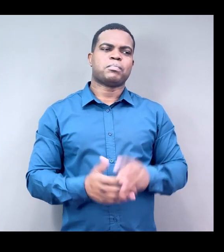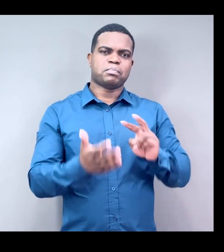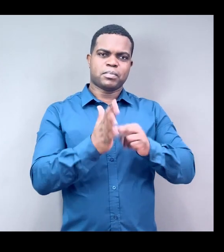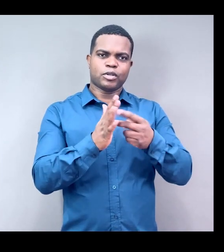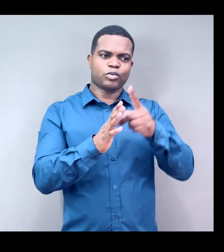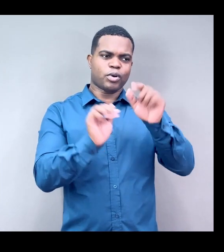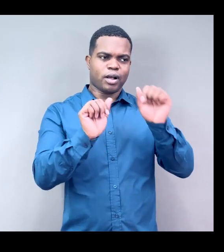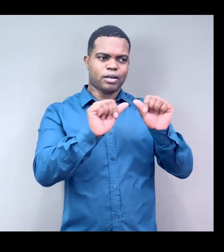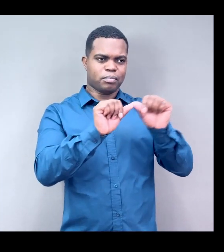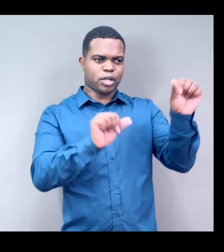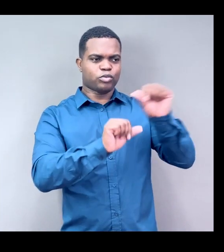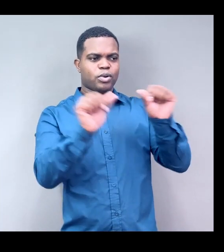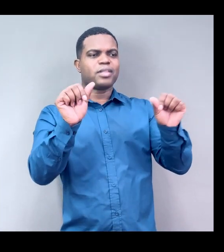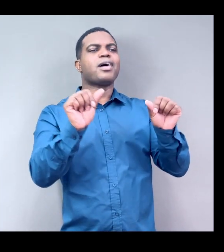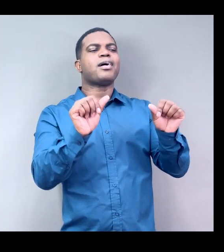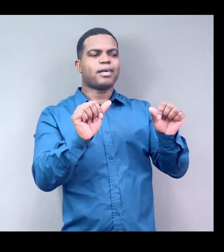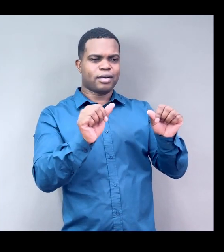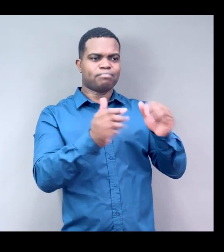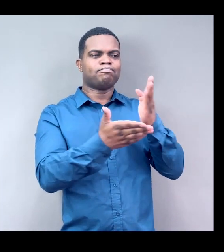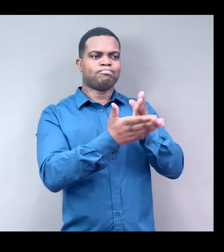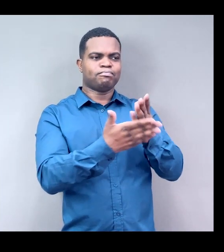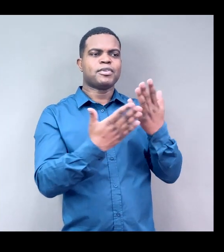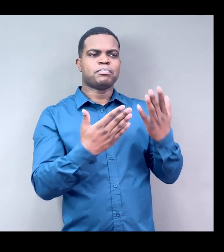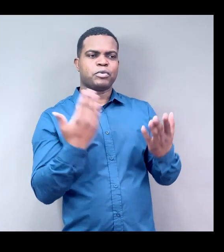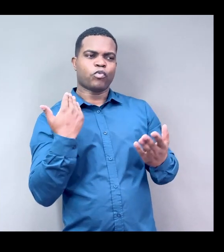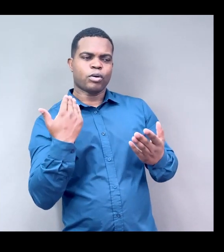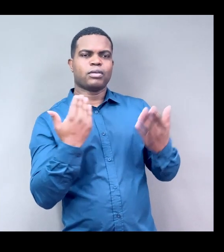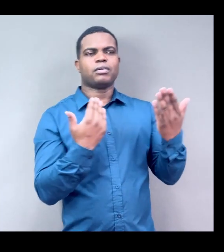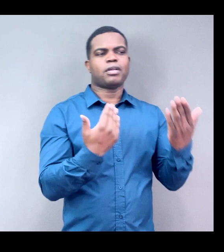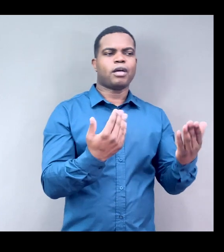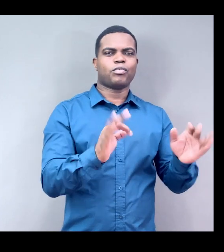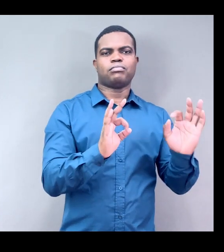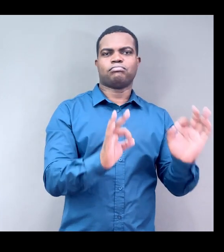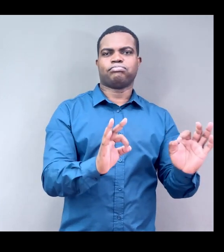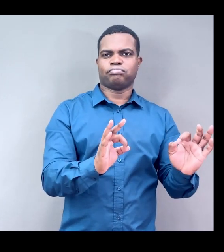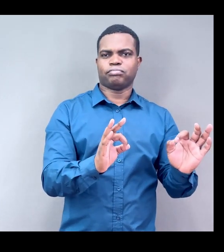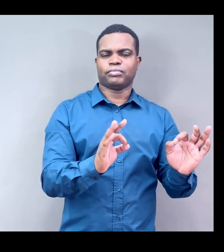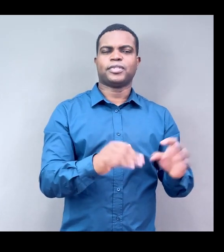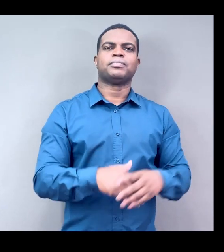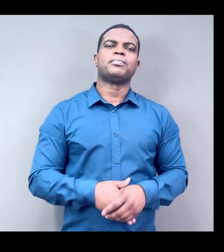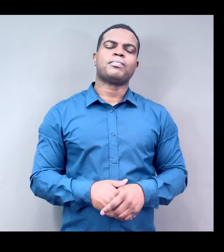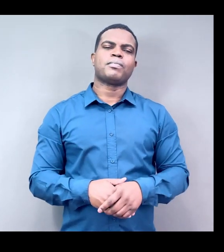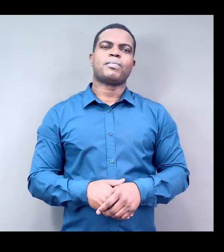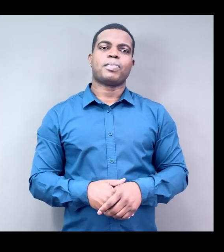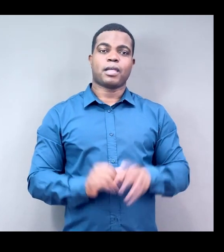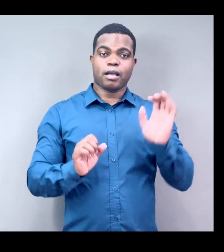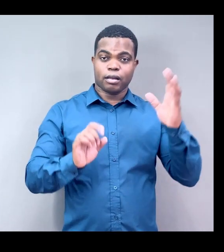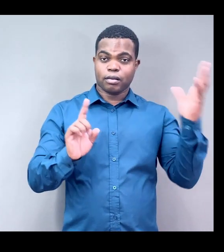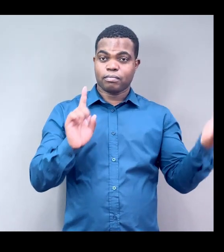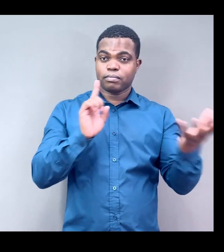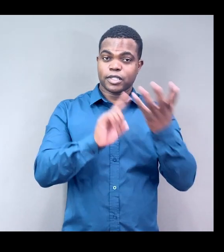barriers, is what you are going to be measuring. Is it